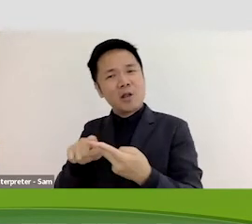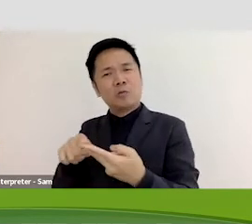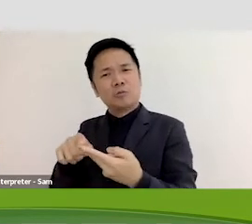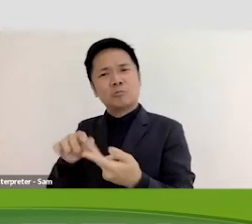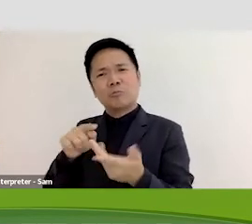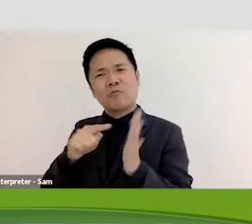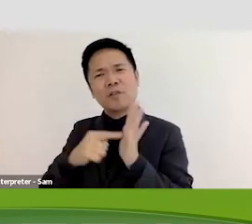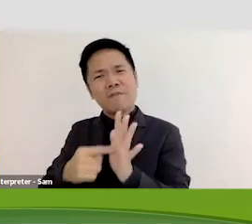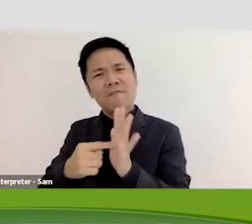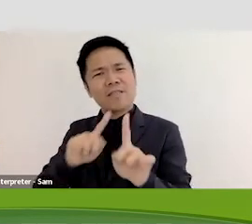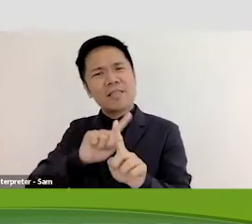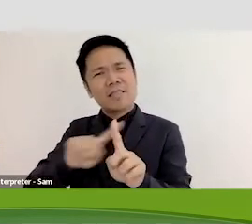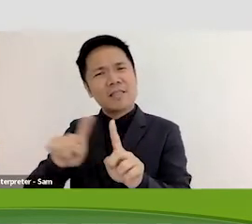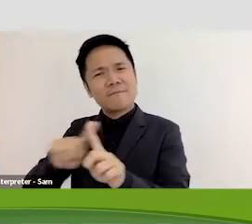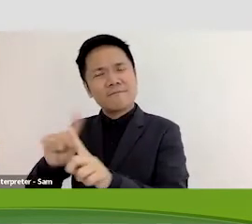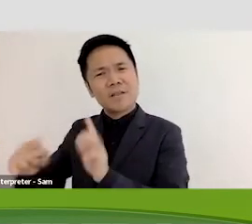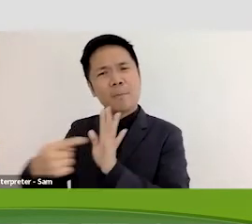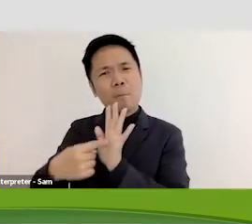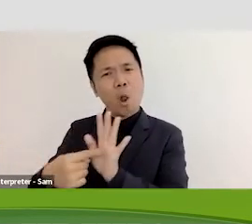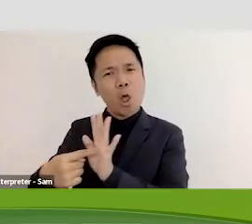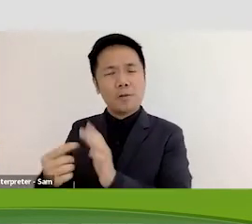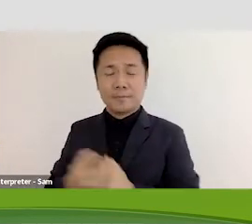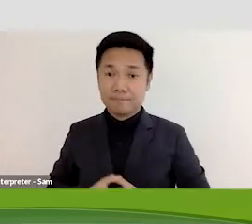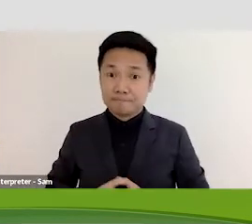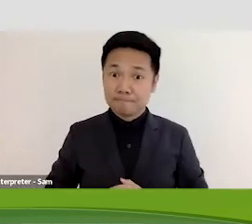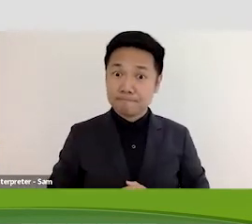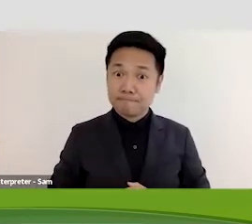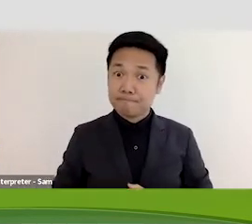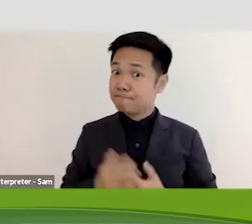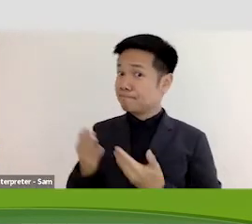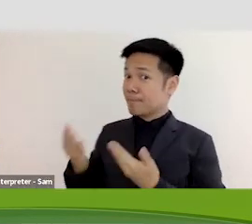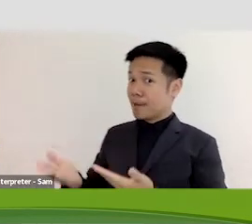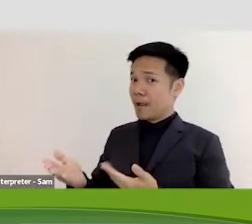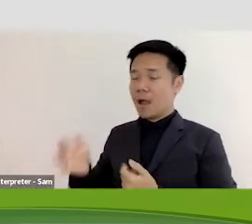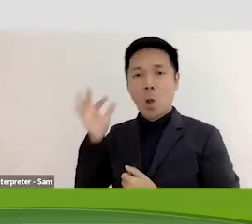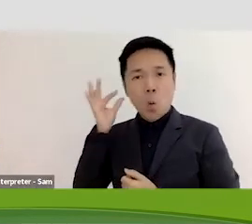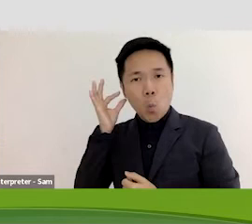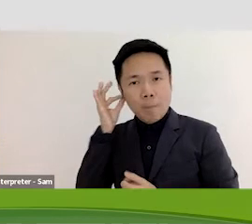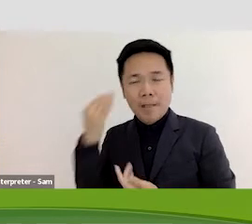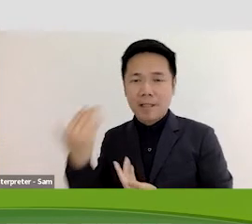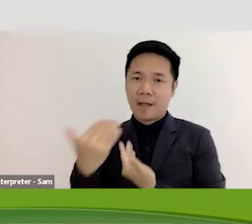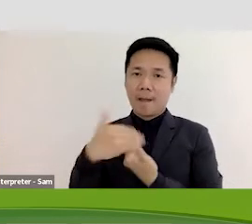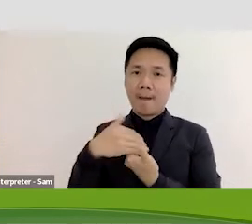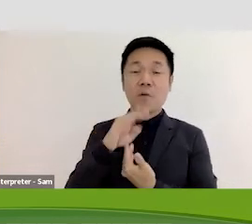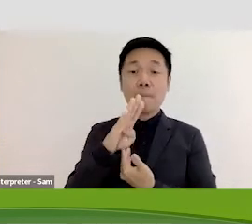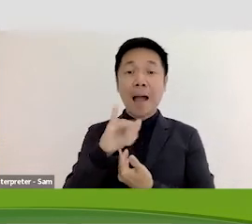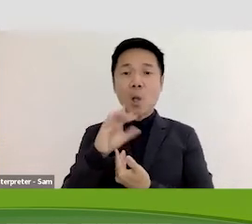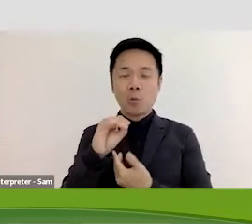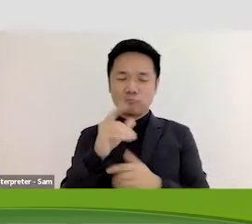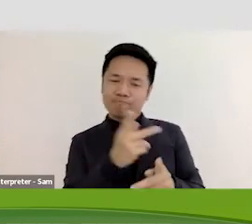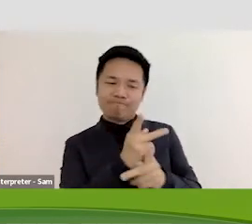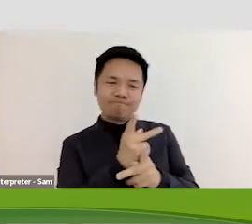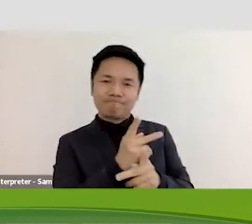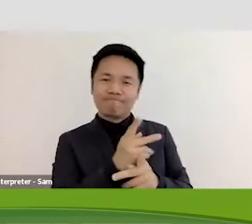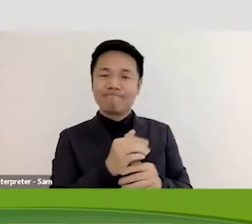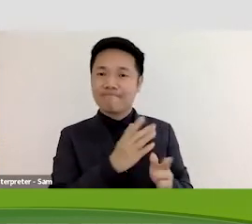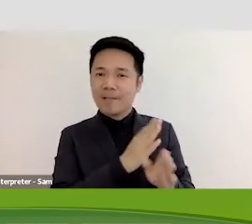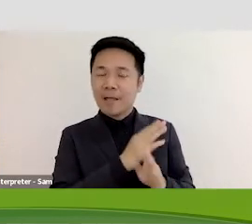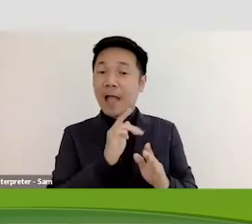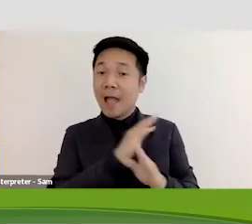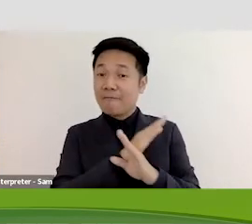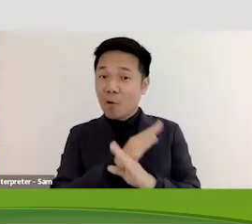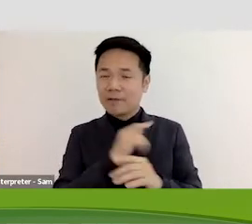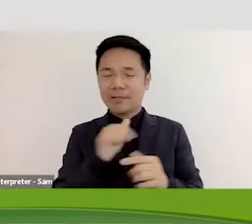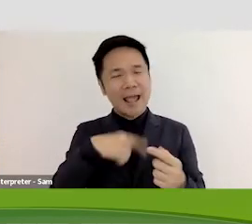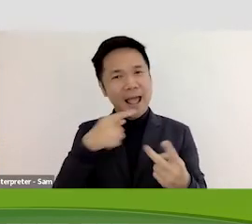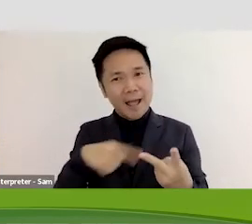models. Recognize and promote women's roles in biodiversity conservation and sustainable agri-food